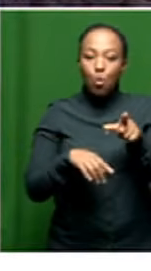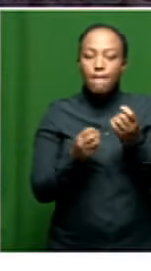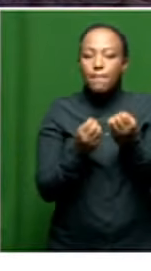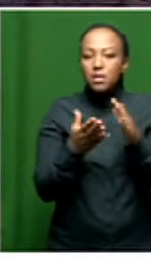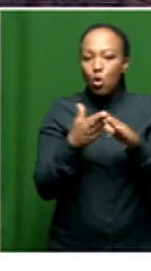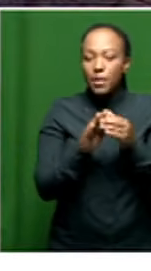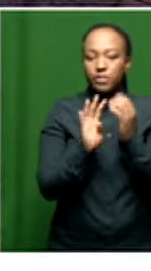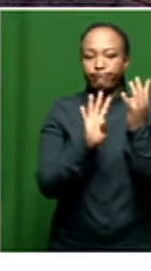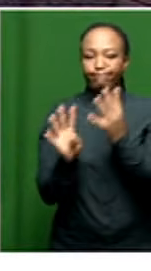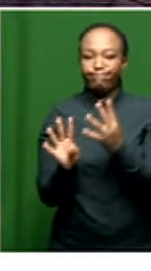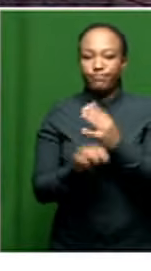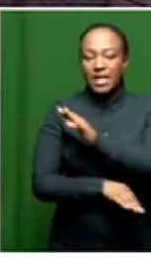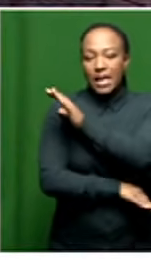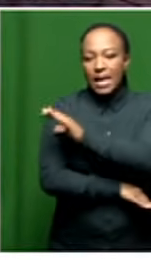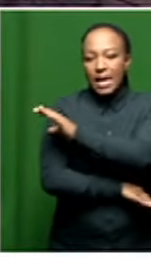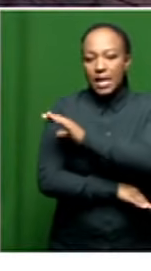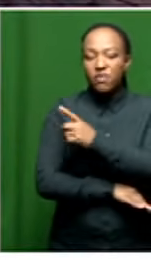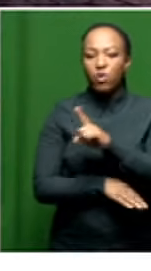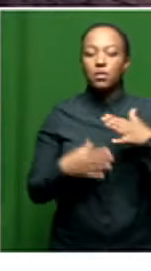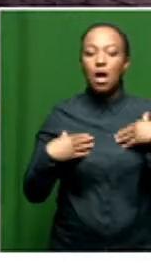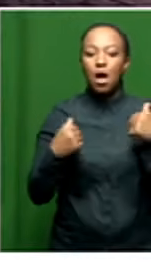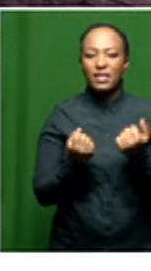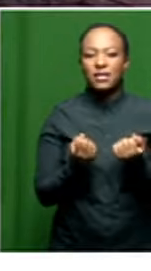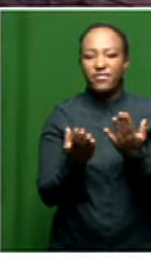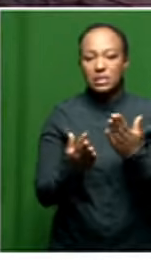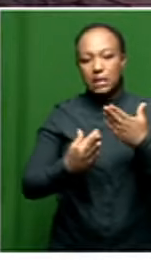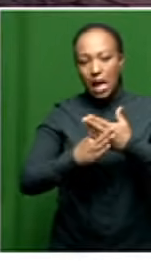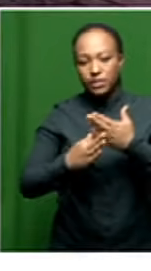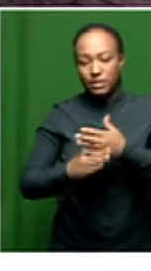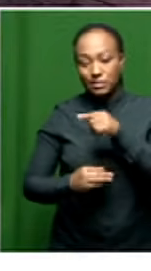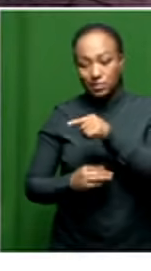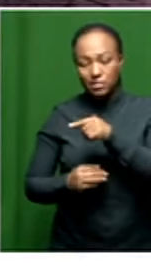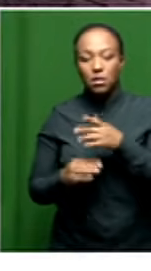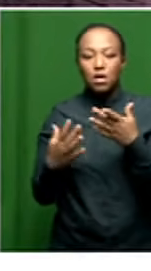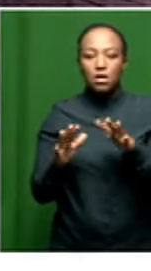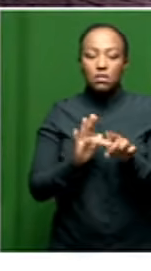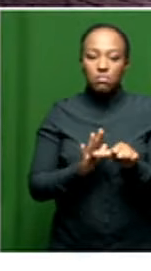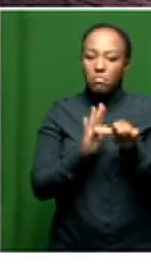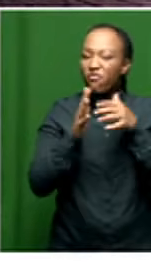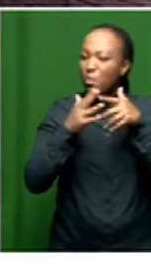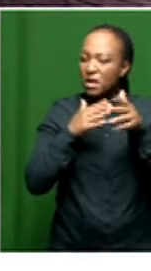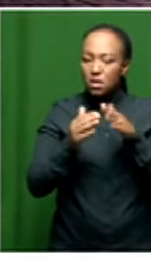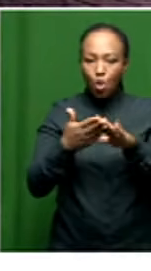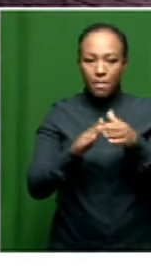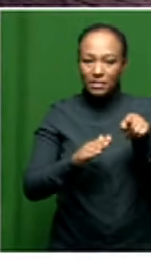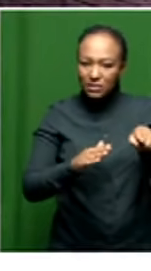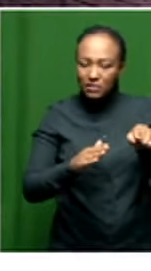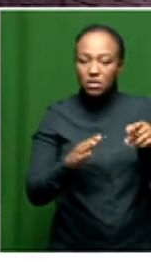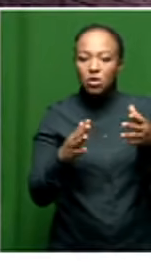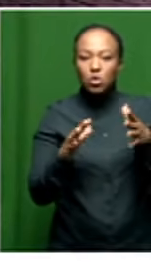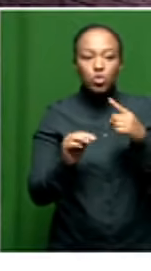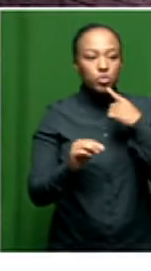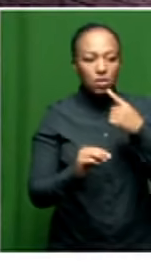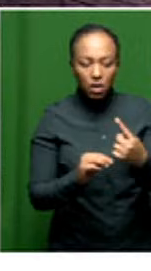health services. And, you know, that is something that obviously is very, very important to any community. And when we talk about